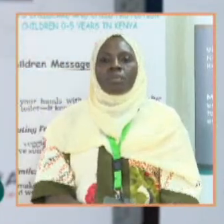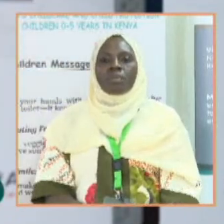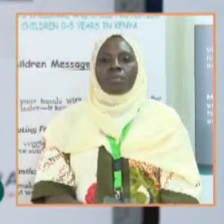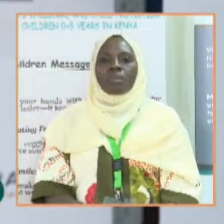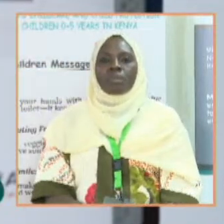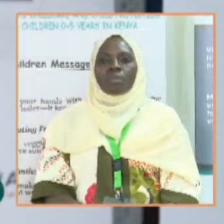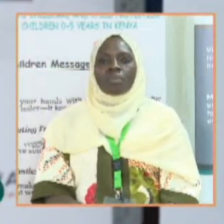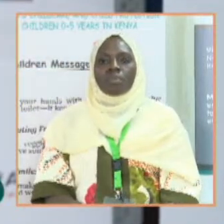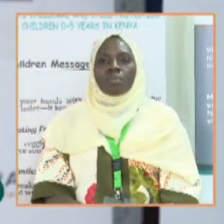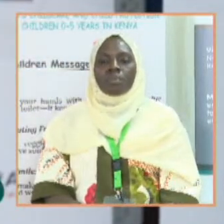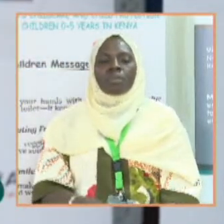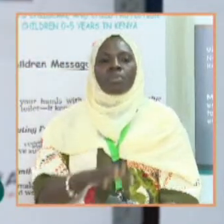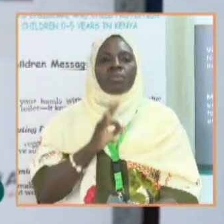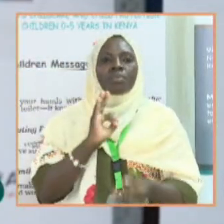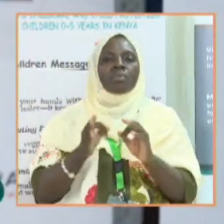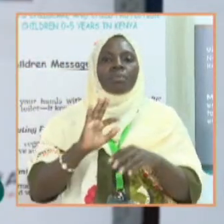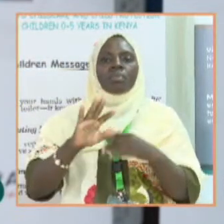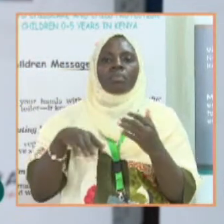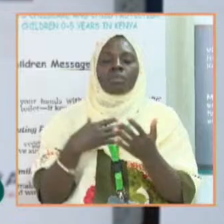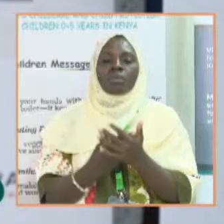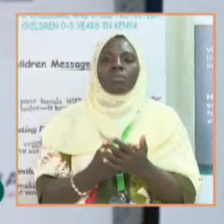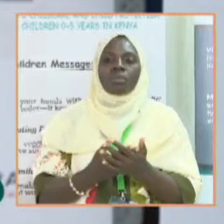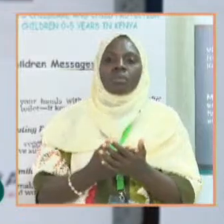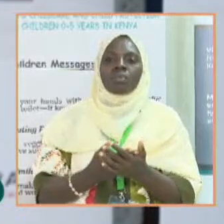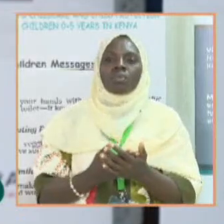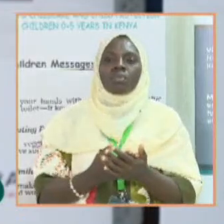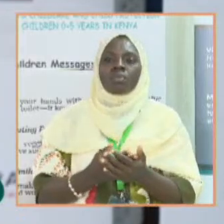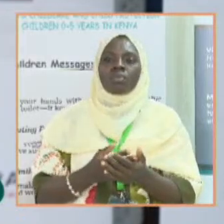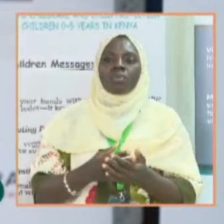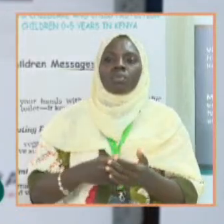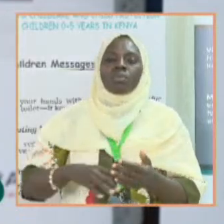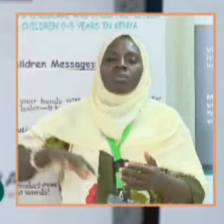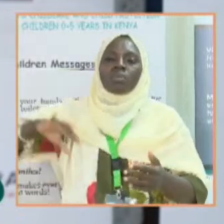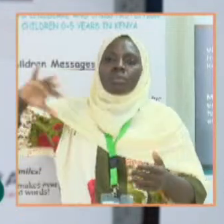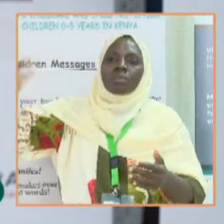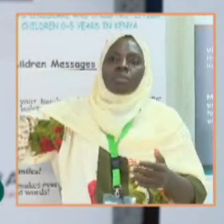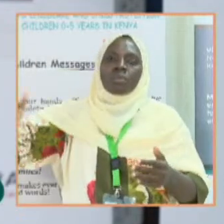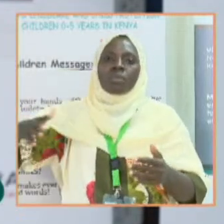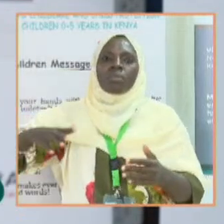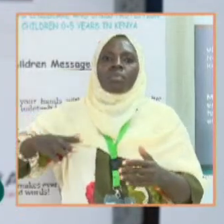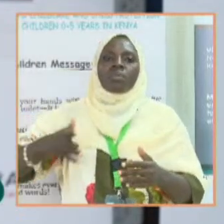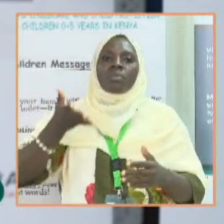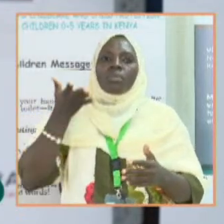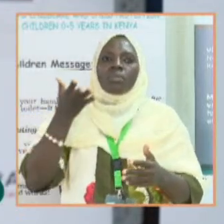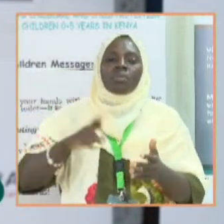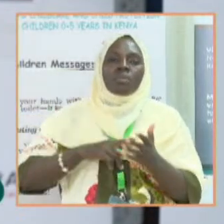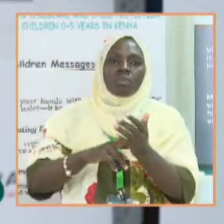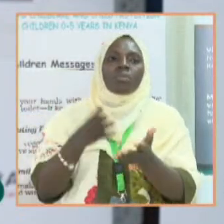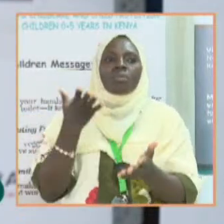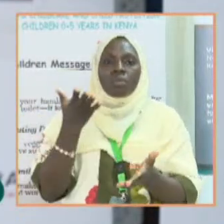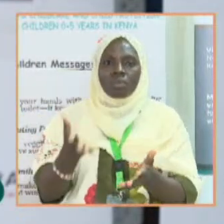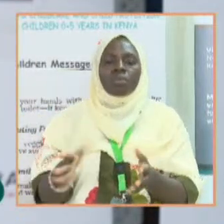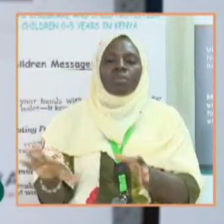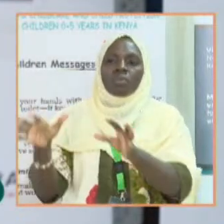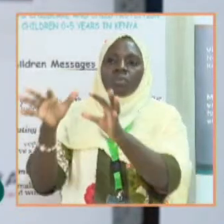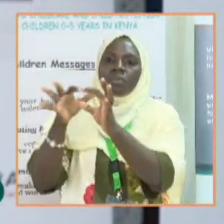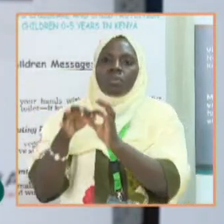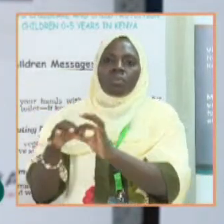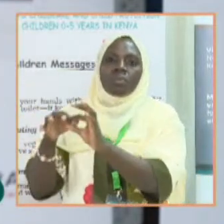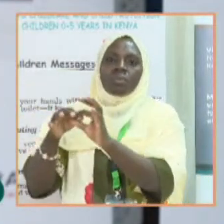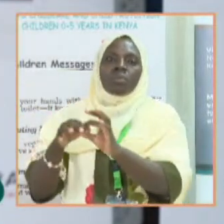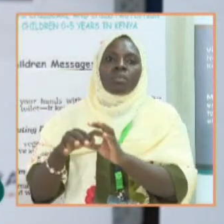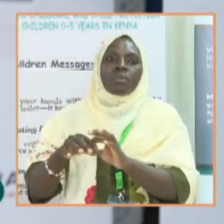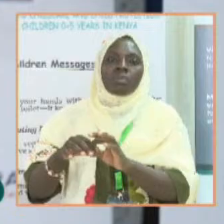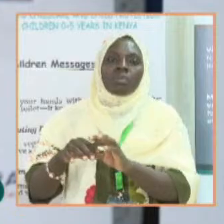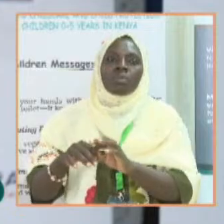So if all the counties represented here, if you don't have a county-led government coordinating body for ECD, then you automatically falls